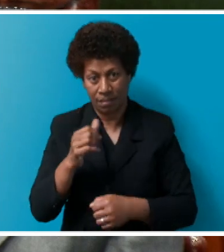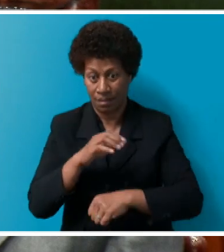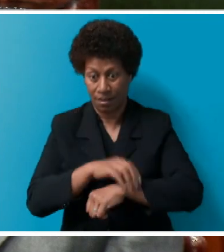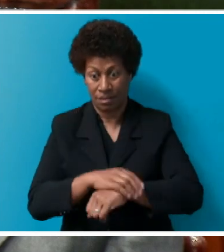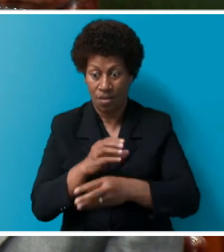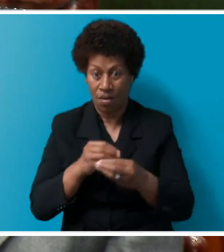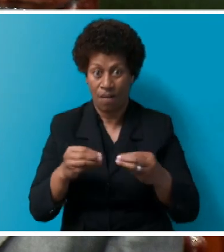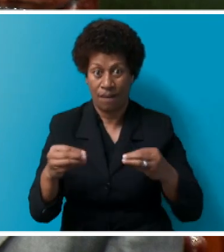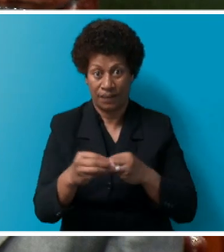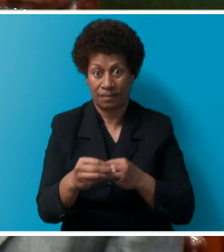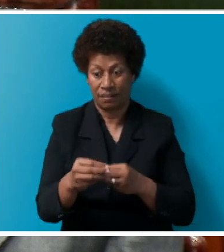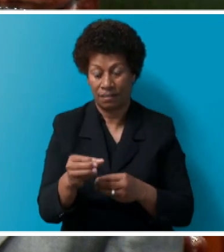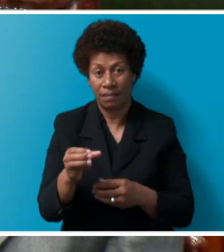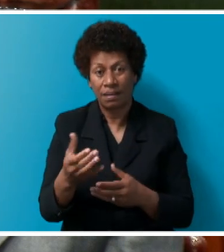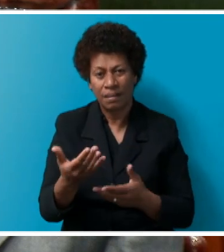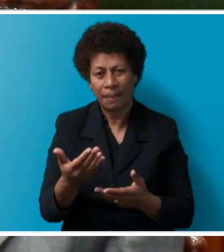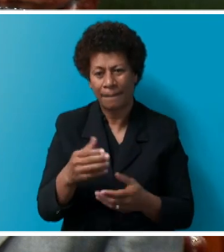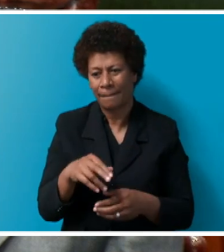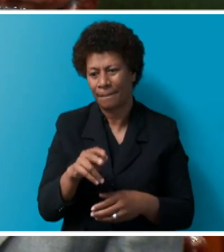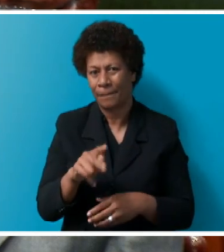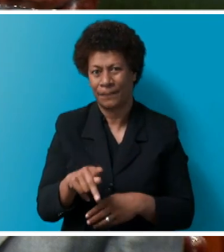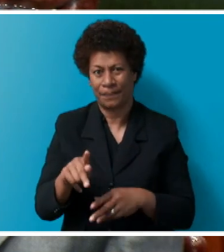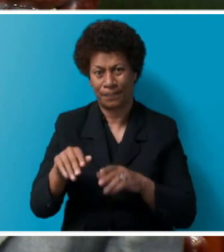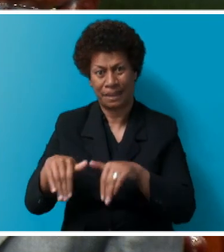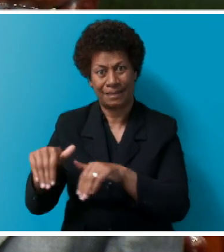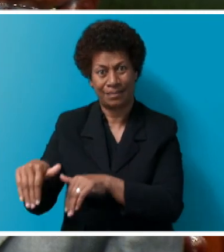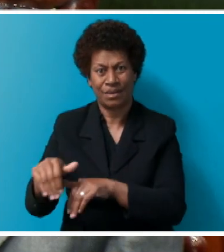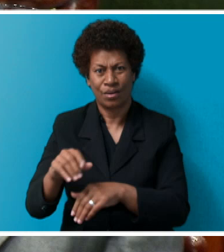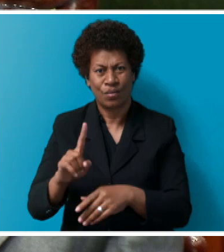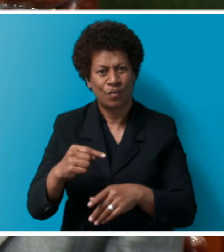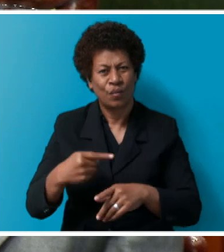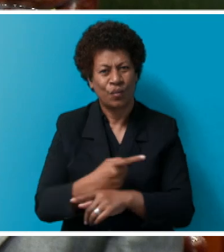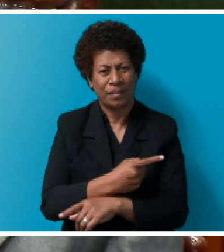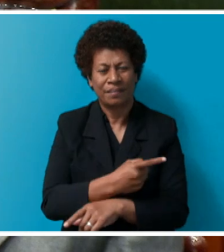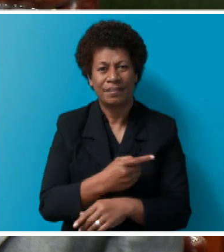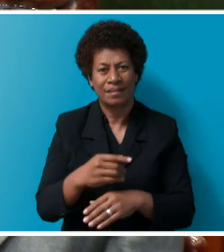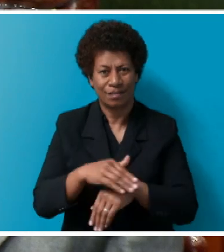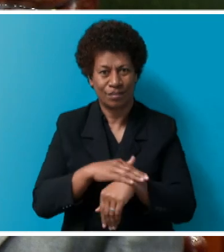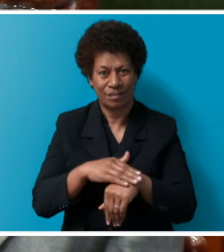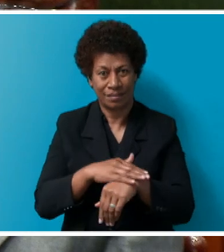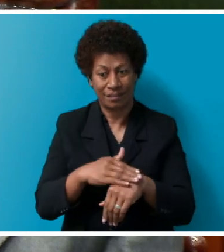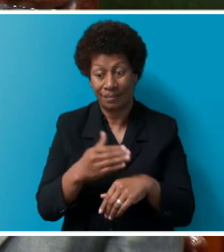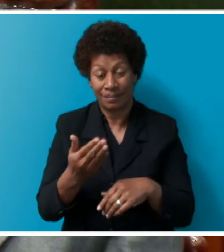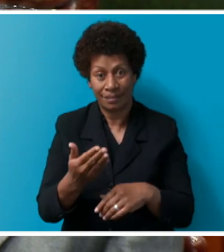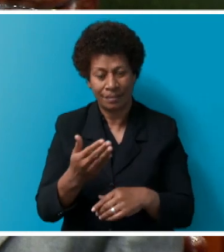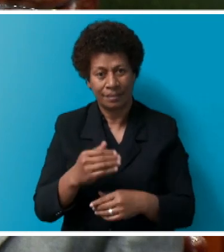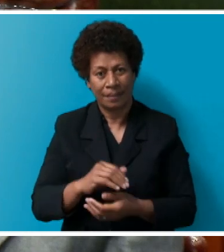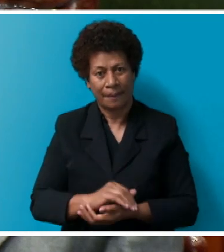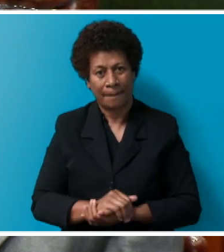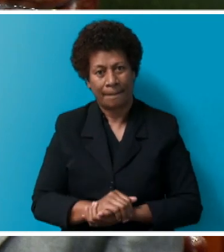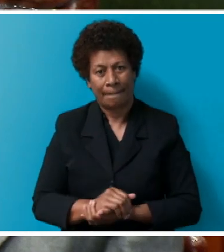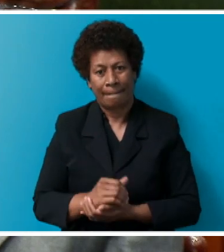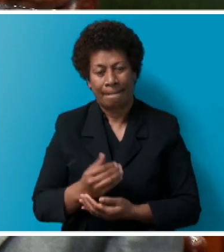officers participated in a week-long blue light training of trainers workshop which equip them to lead programs targeting